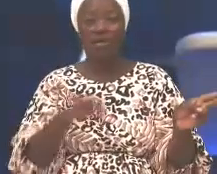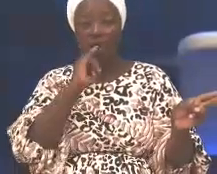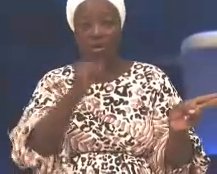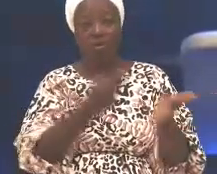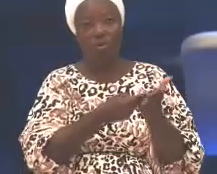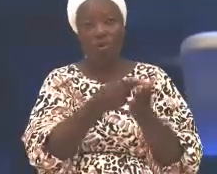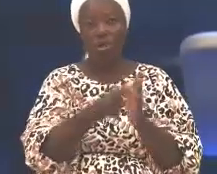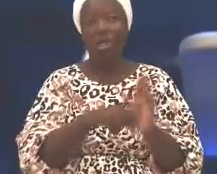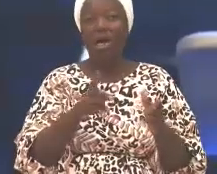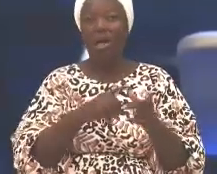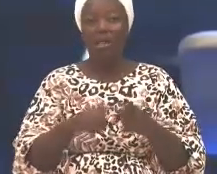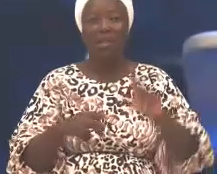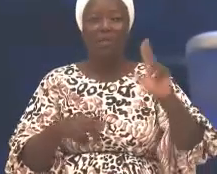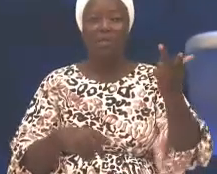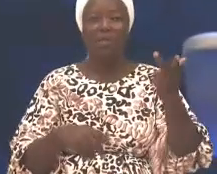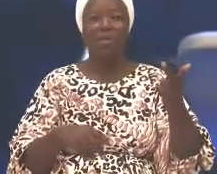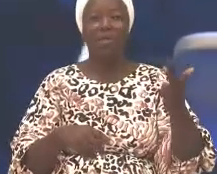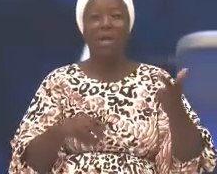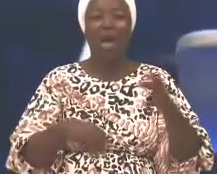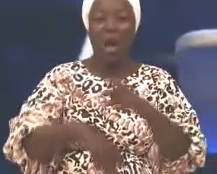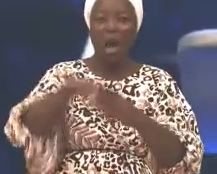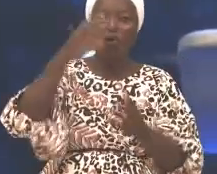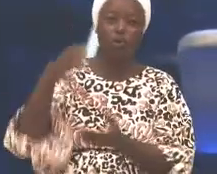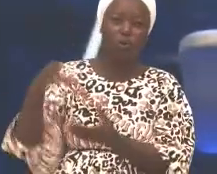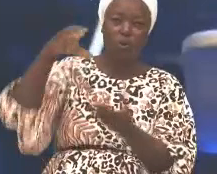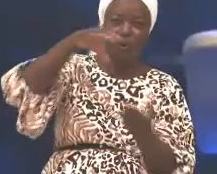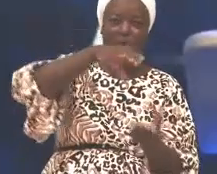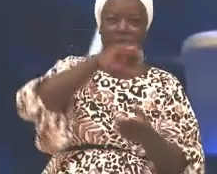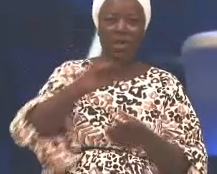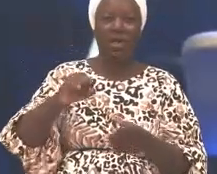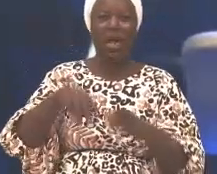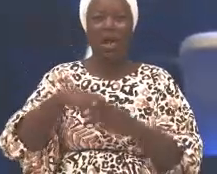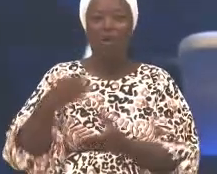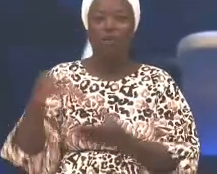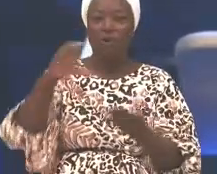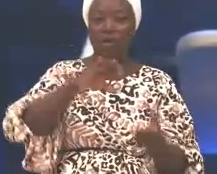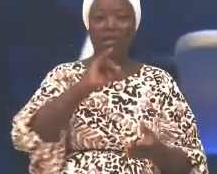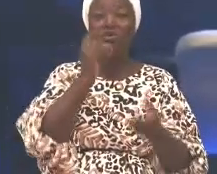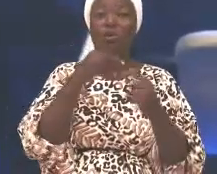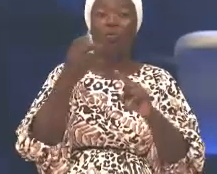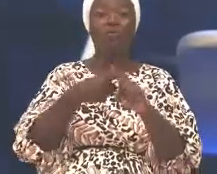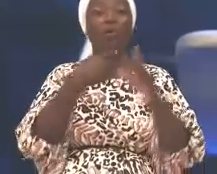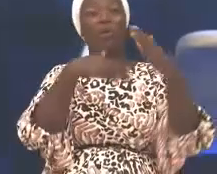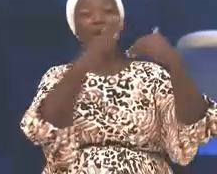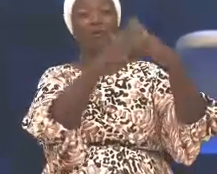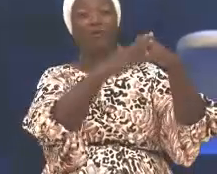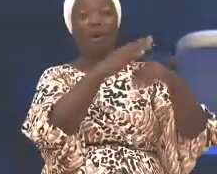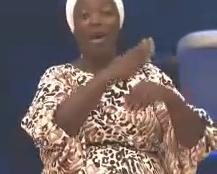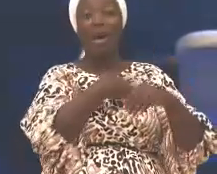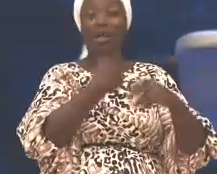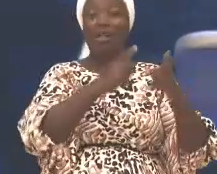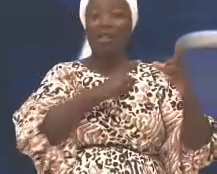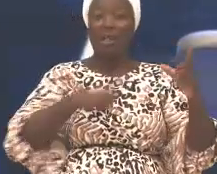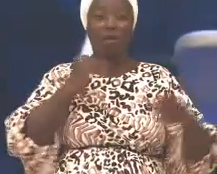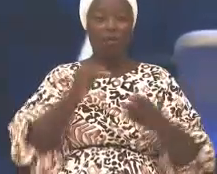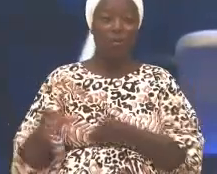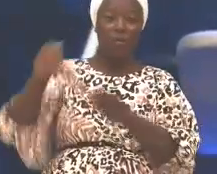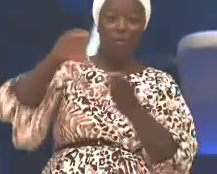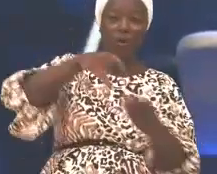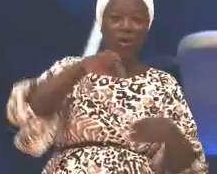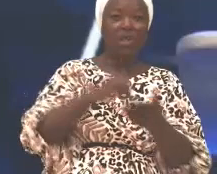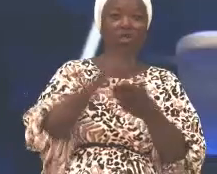then 3, outpouring. Outpouring is coming from heaven, and the Lord will pour it upon your